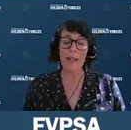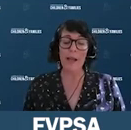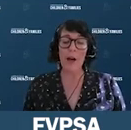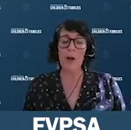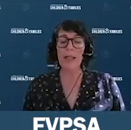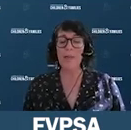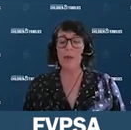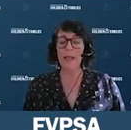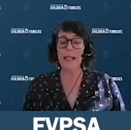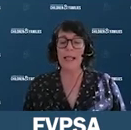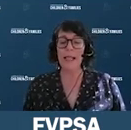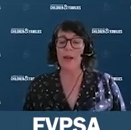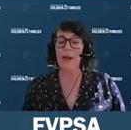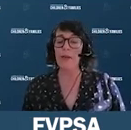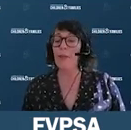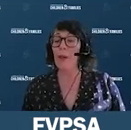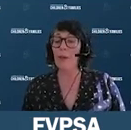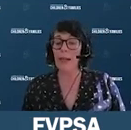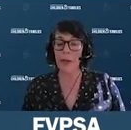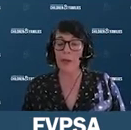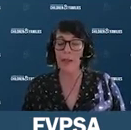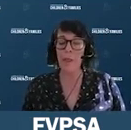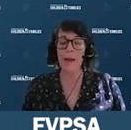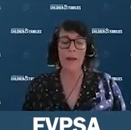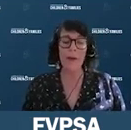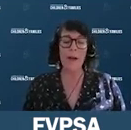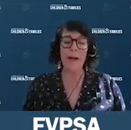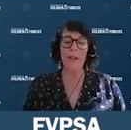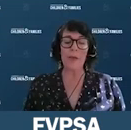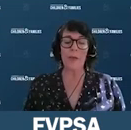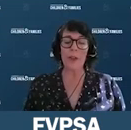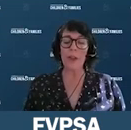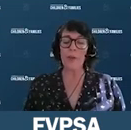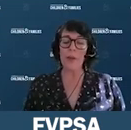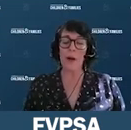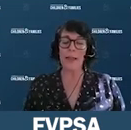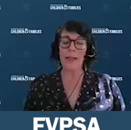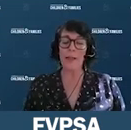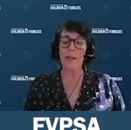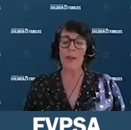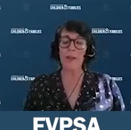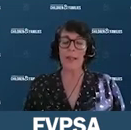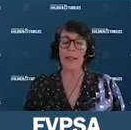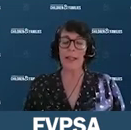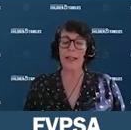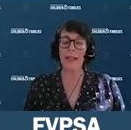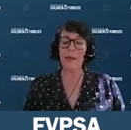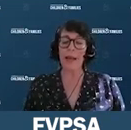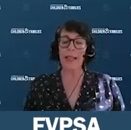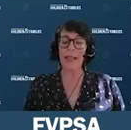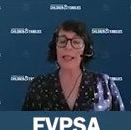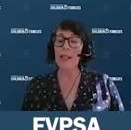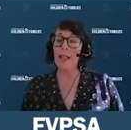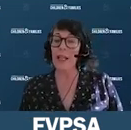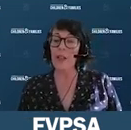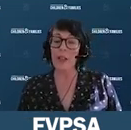request or needs more reasoning for price quotes, the program manager will return the request to the grantee to make